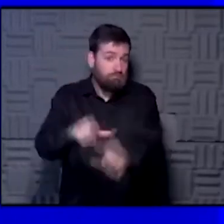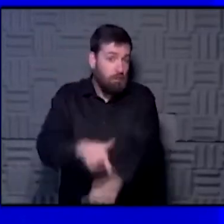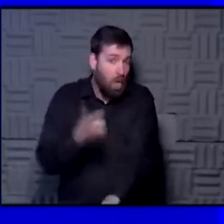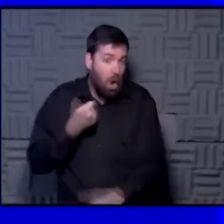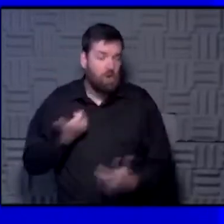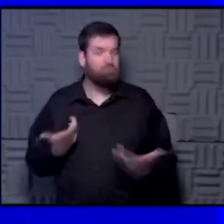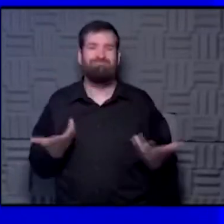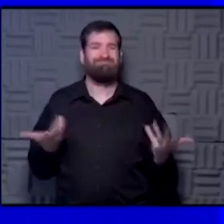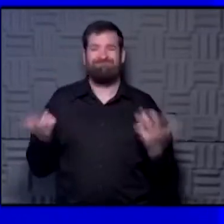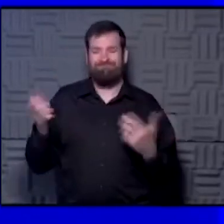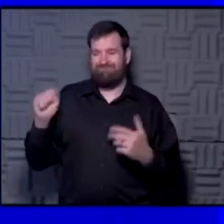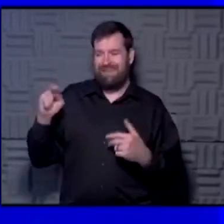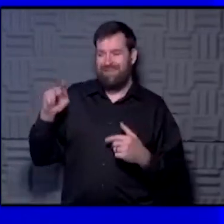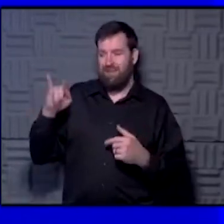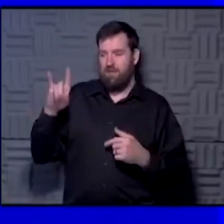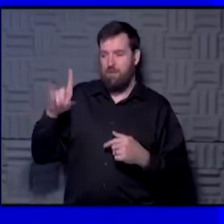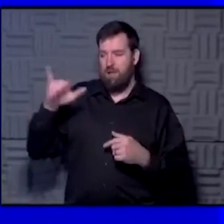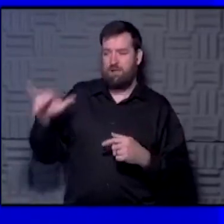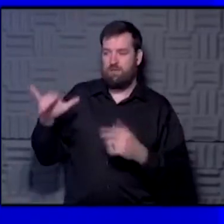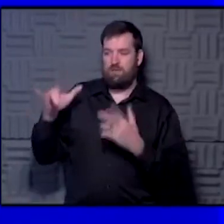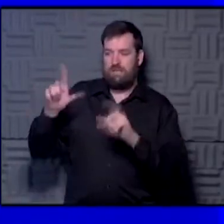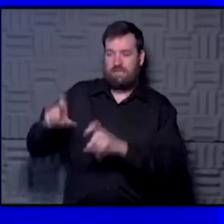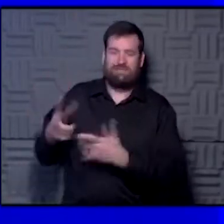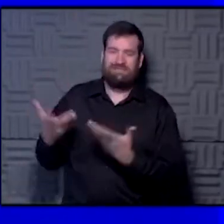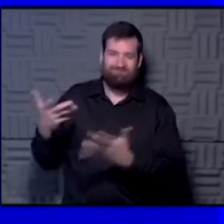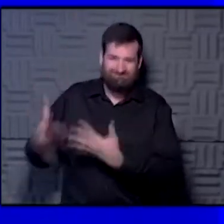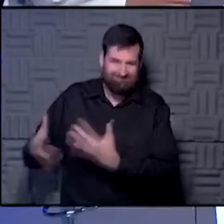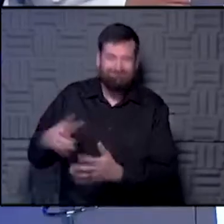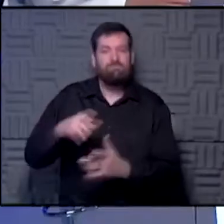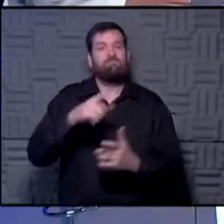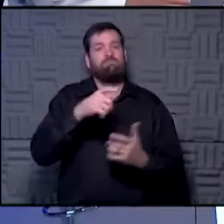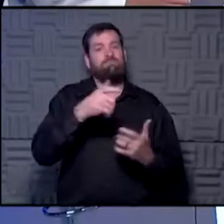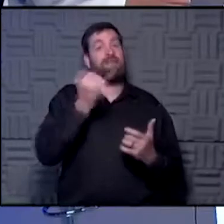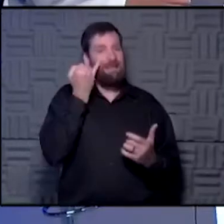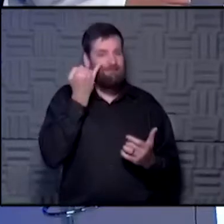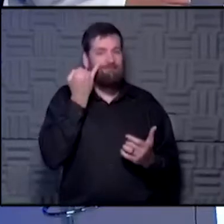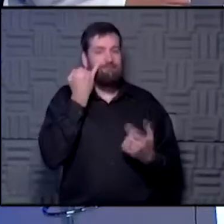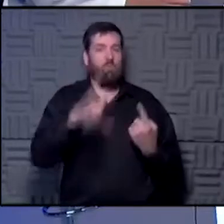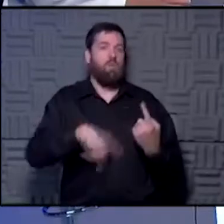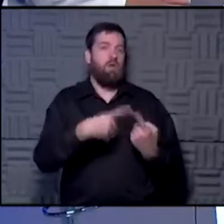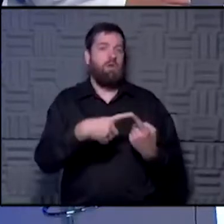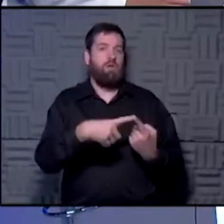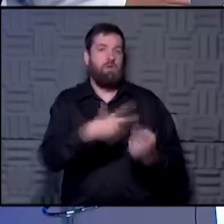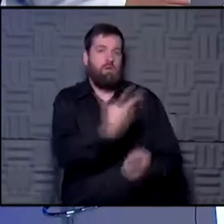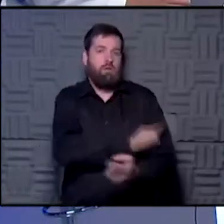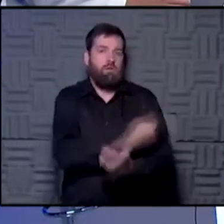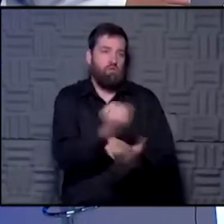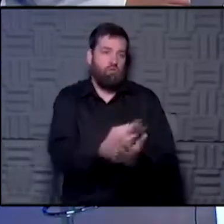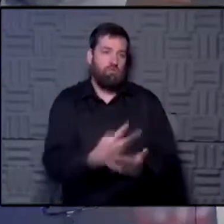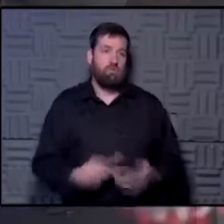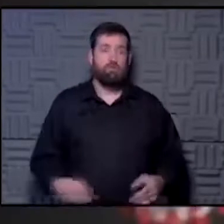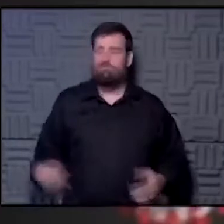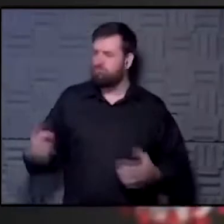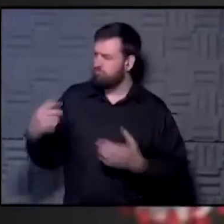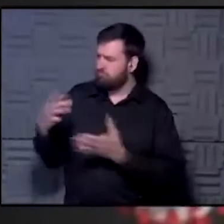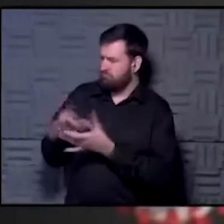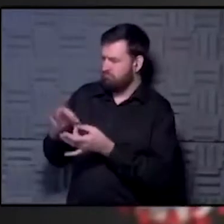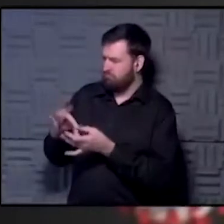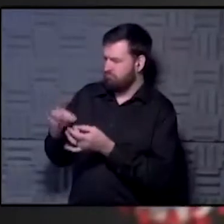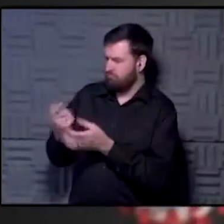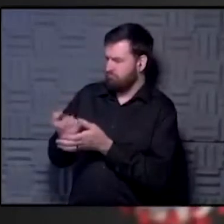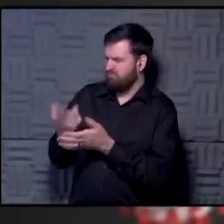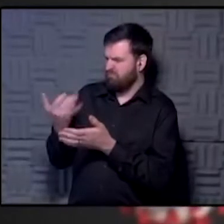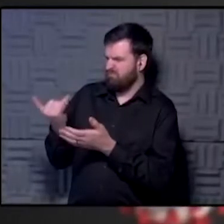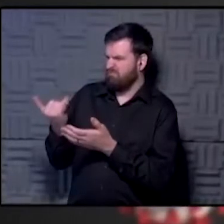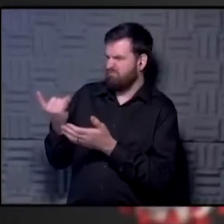to change anything when and if a vaccine is approved. All right, next question. You talked earlier this week about assembling a team of